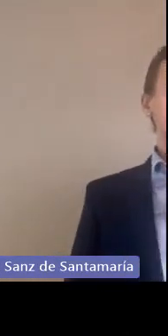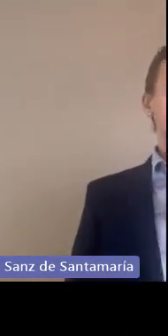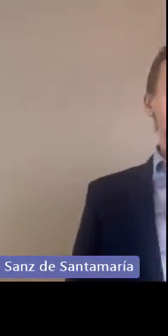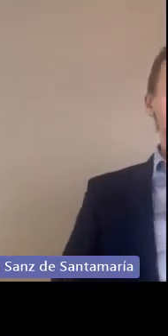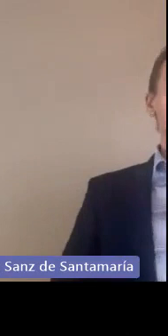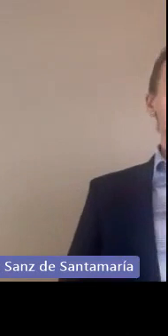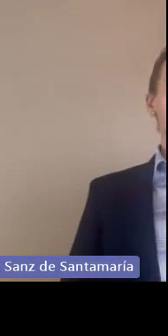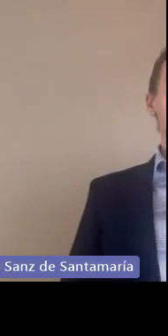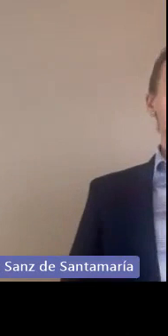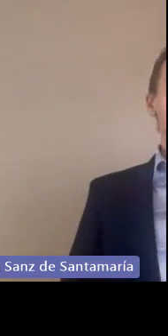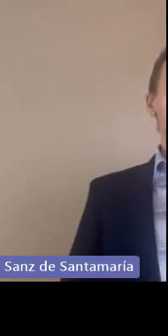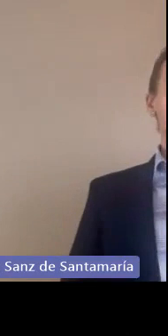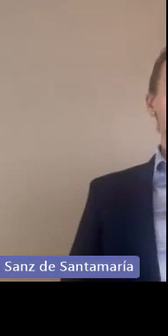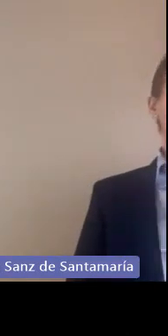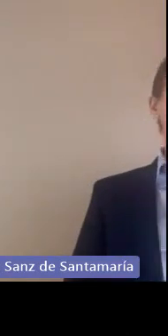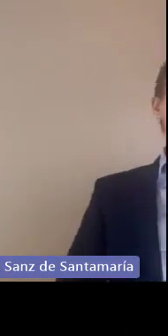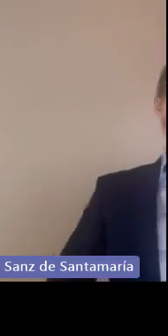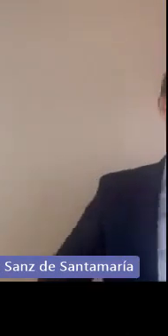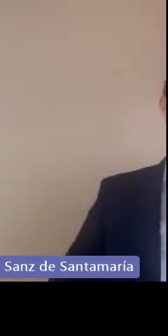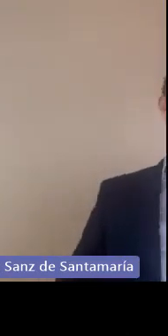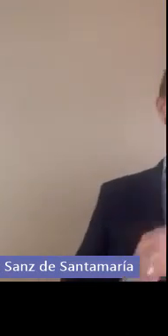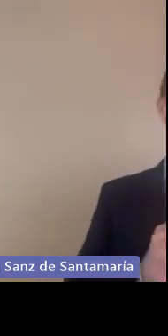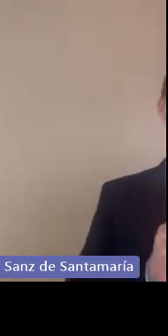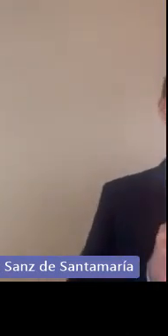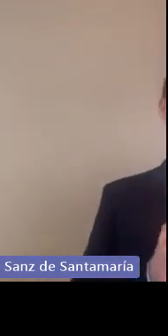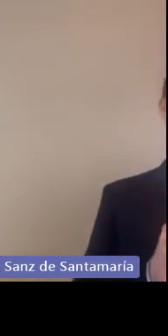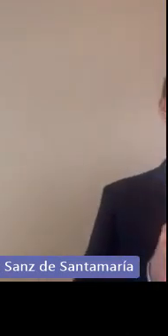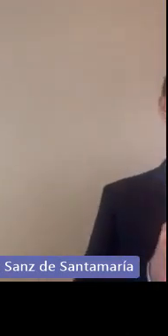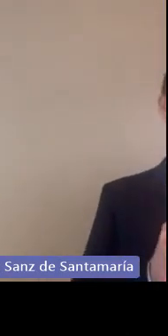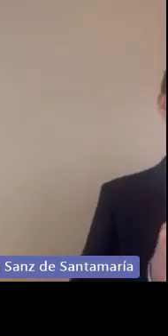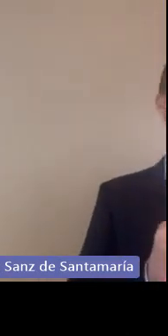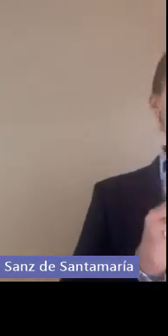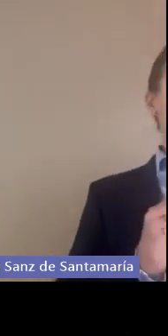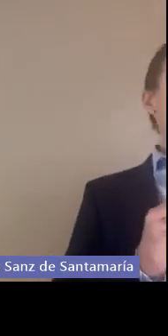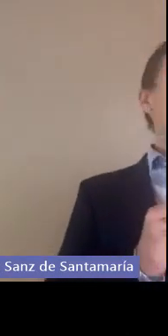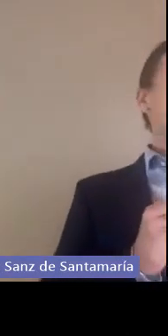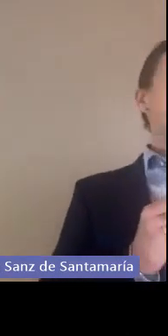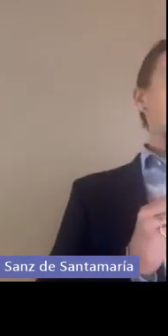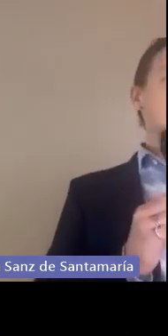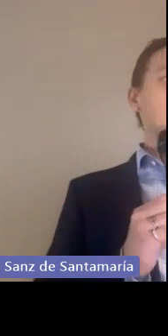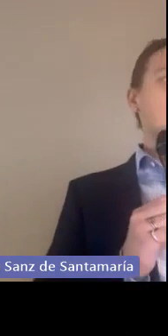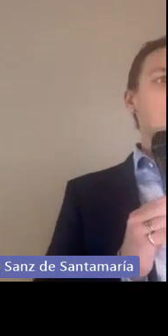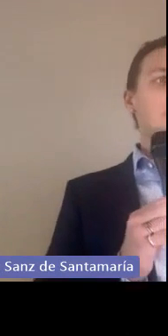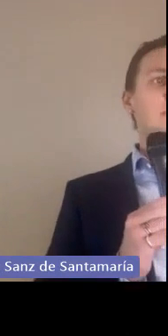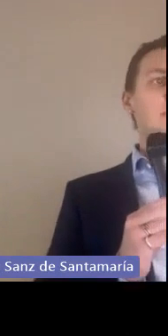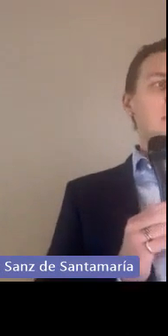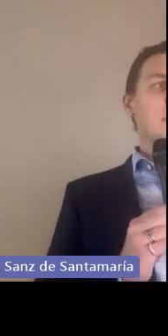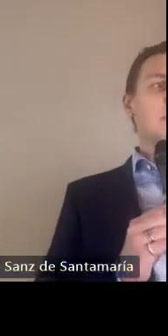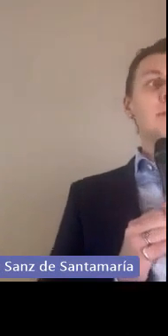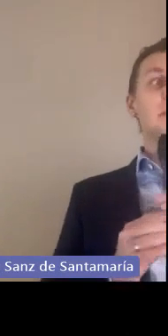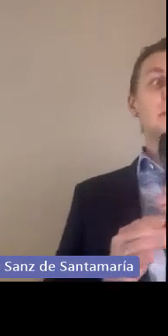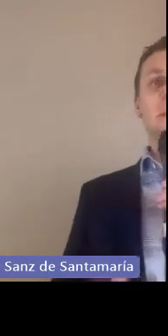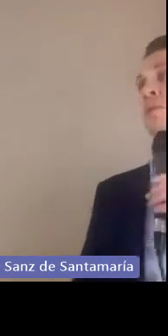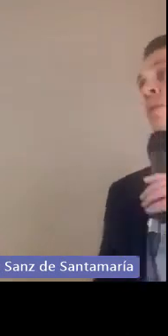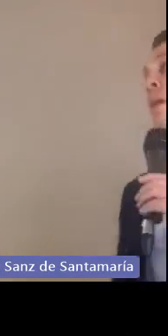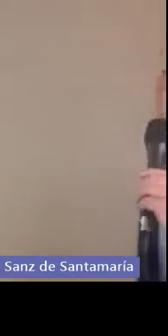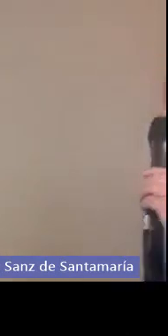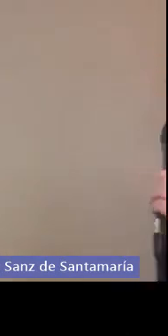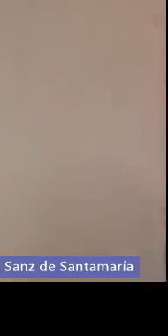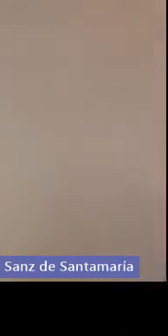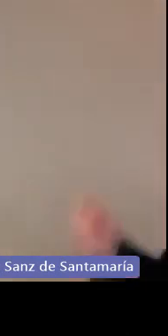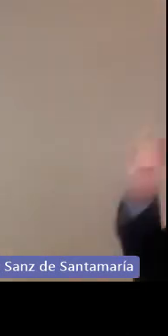both cultural and architectural history, centralizing and validating the existence of impaired citizenry and the built